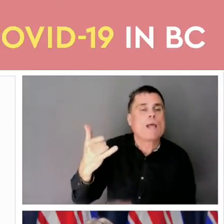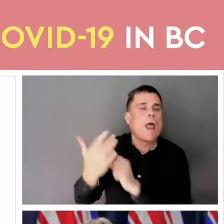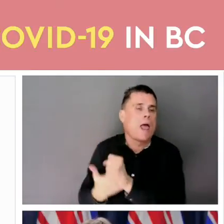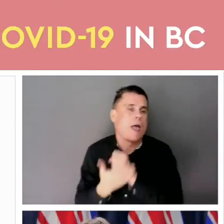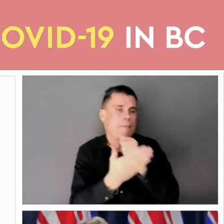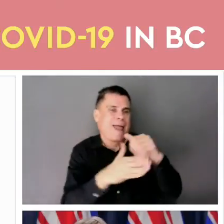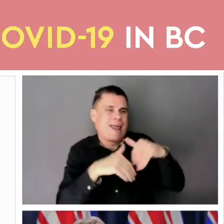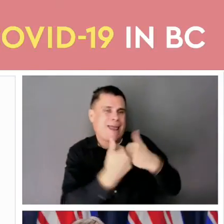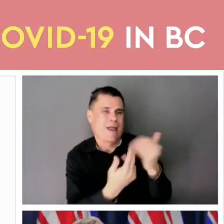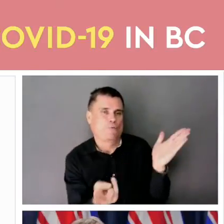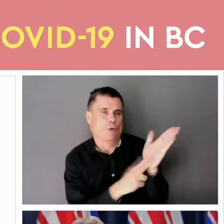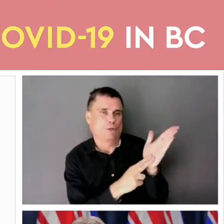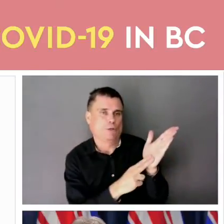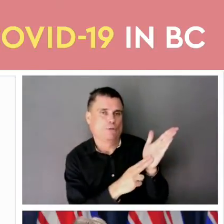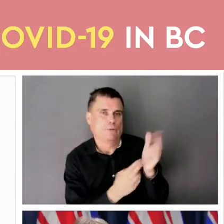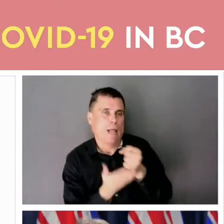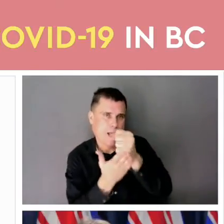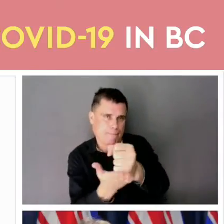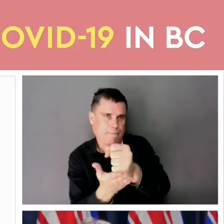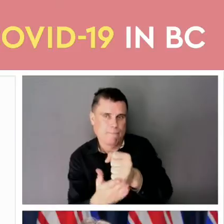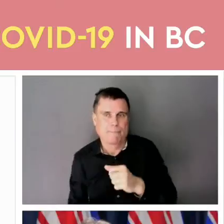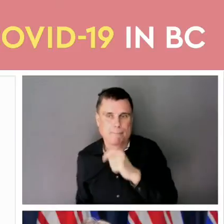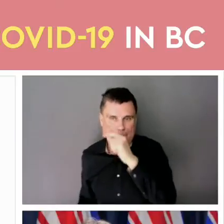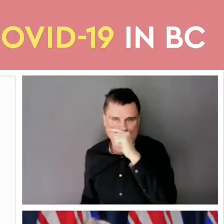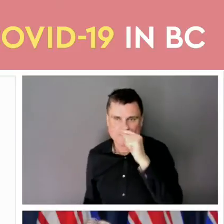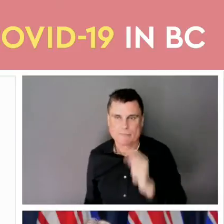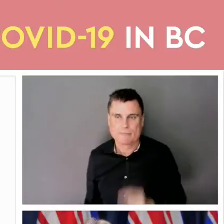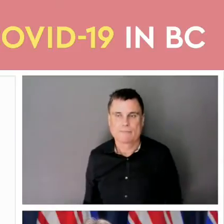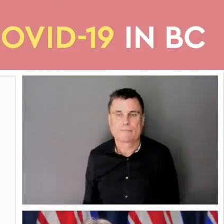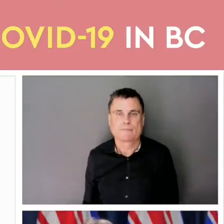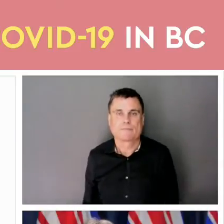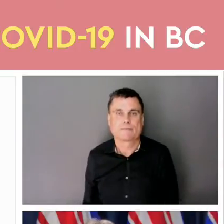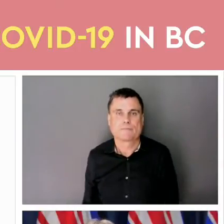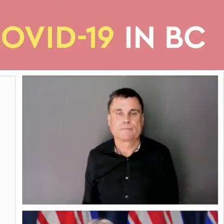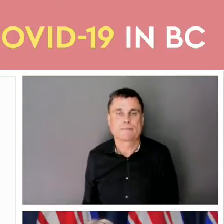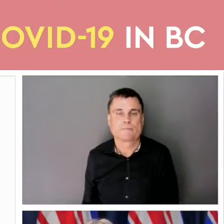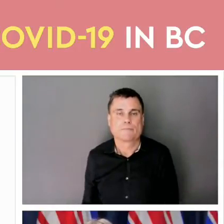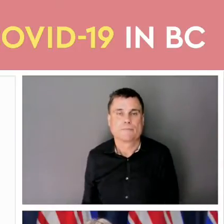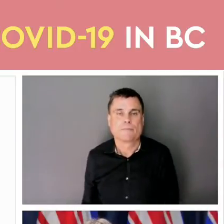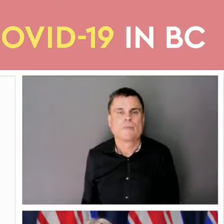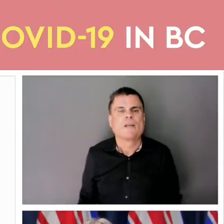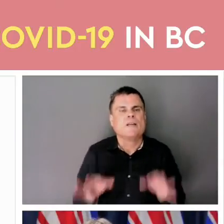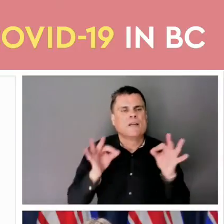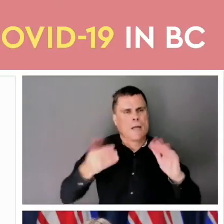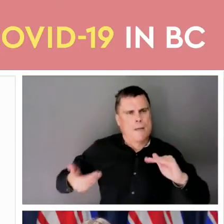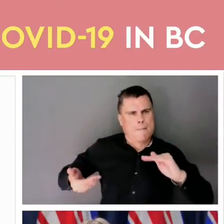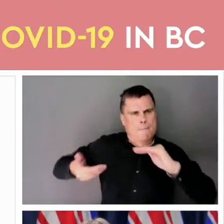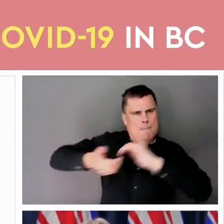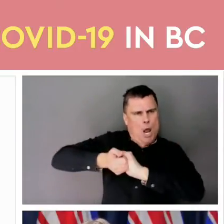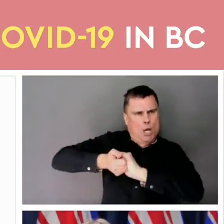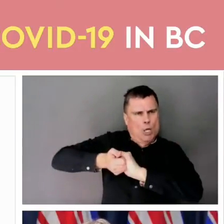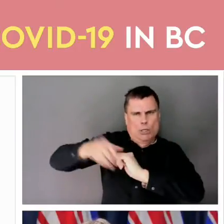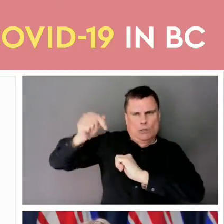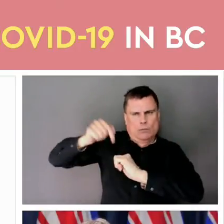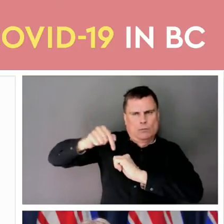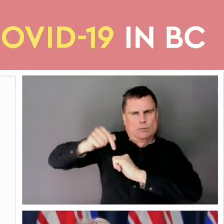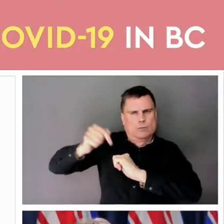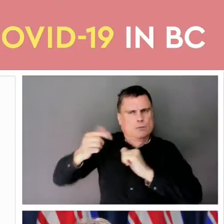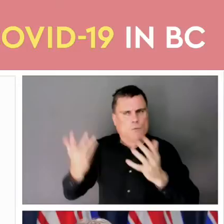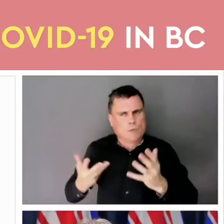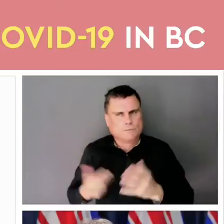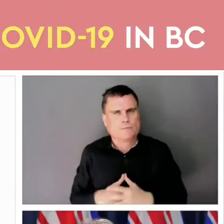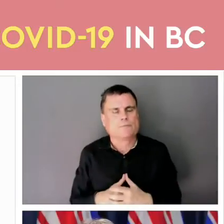I just want to turn now to partnerships. The partnerships that I'm going to just refer to are going to